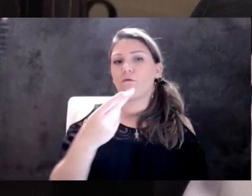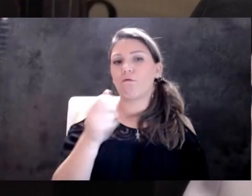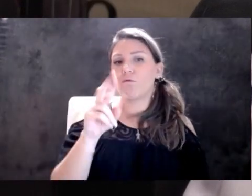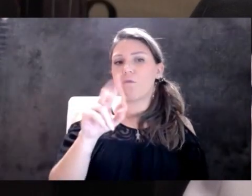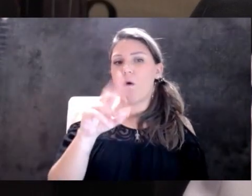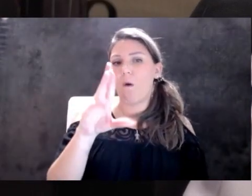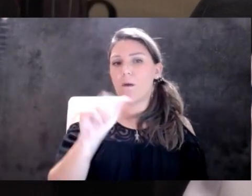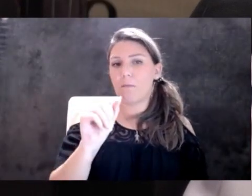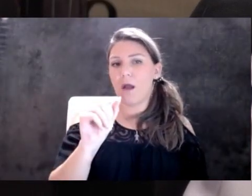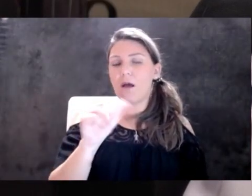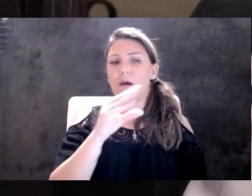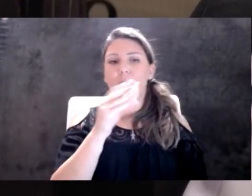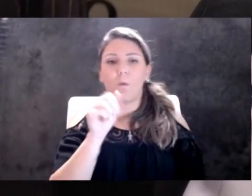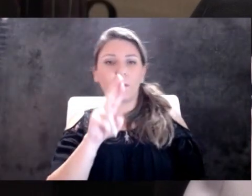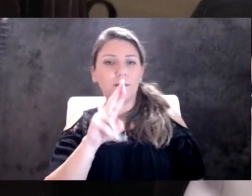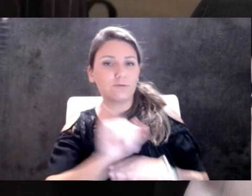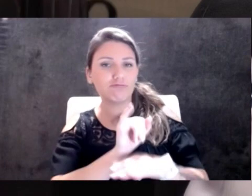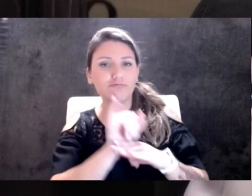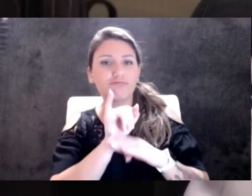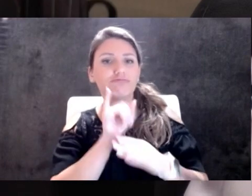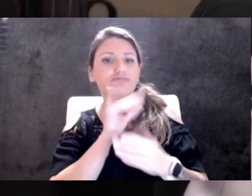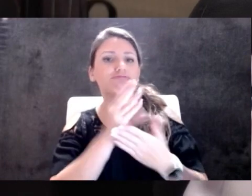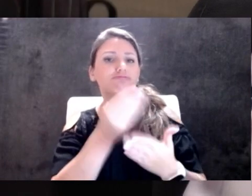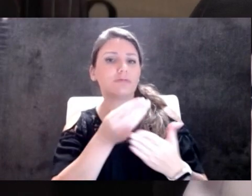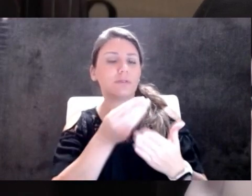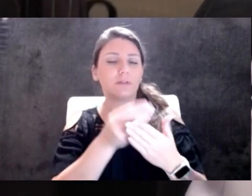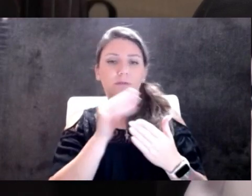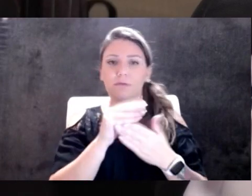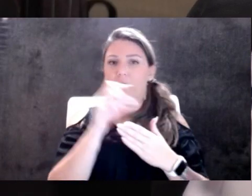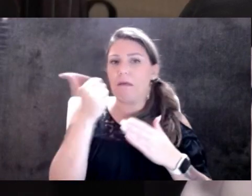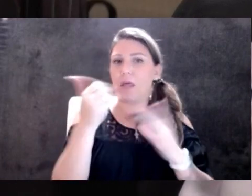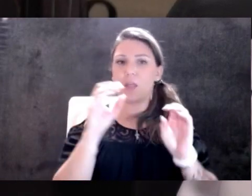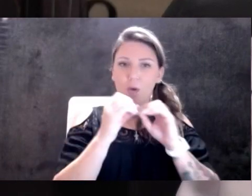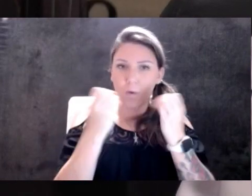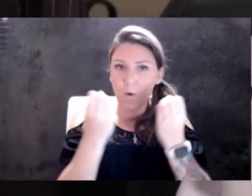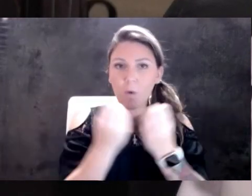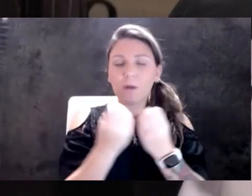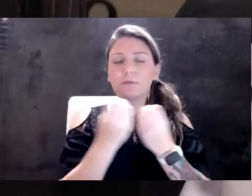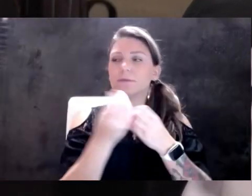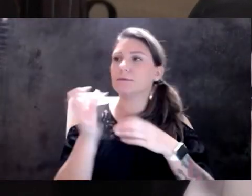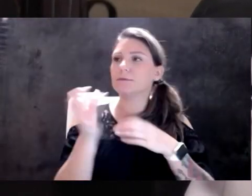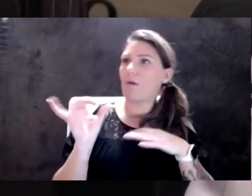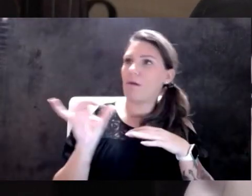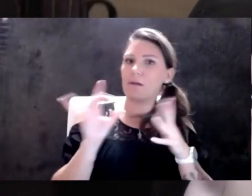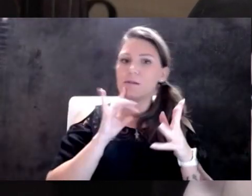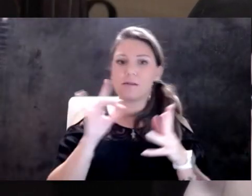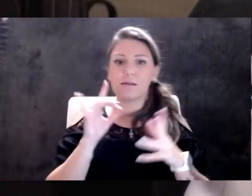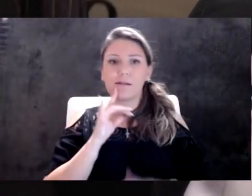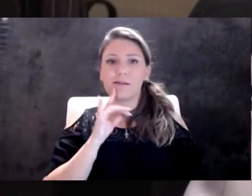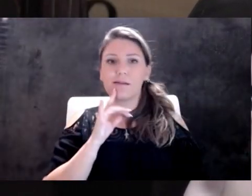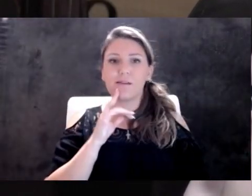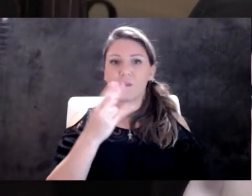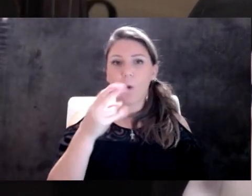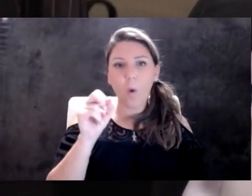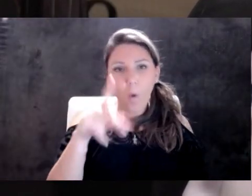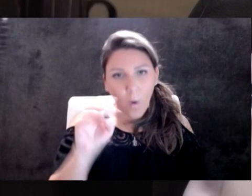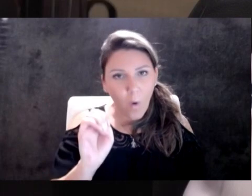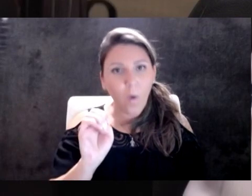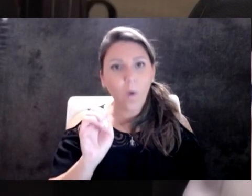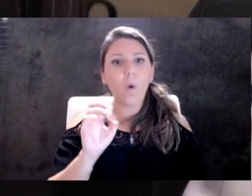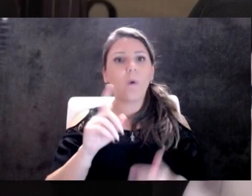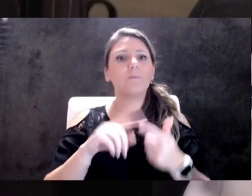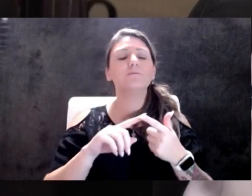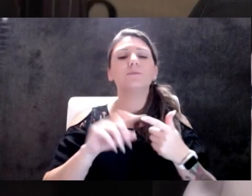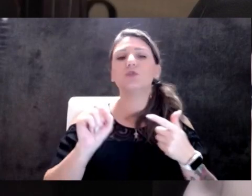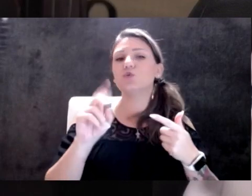trials, and there are many other organizations like the Komen, the Hope Foundation, and many others